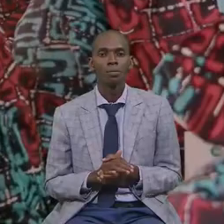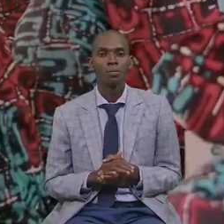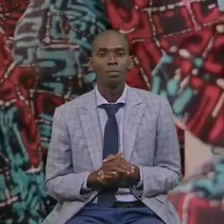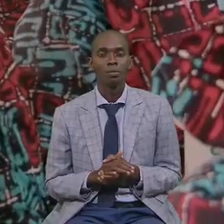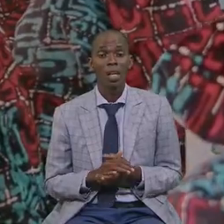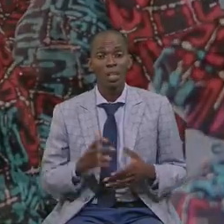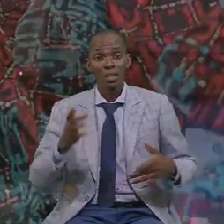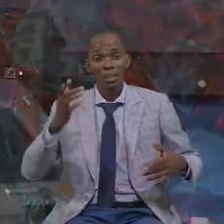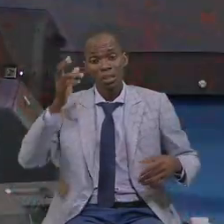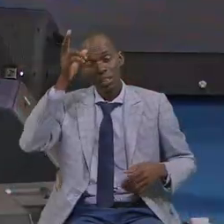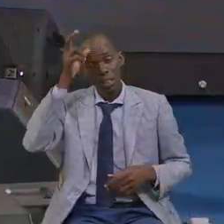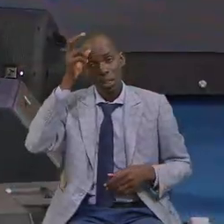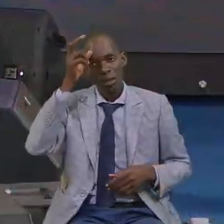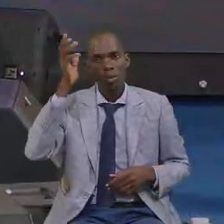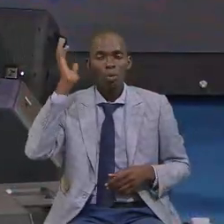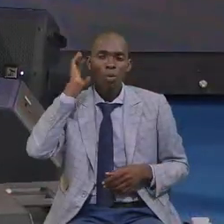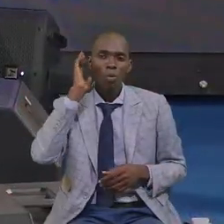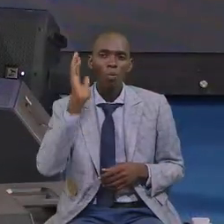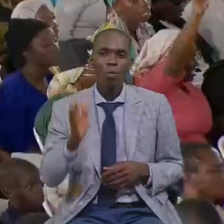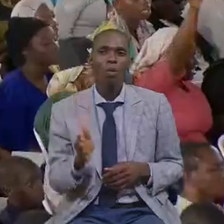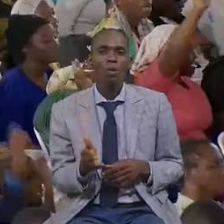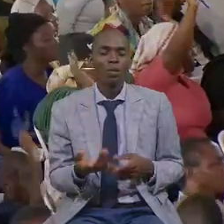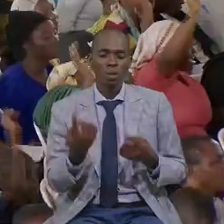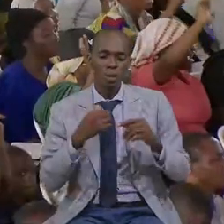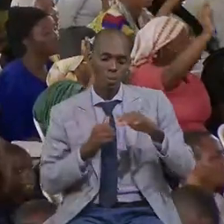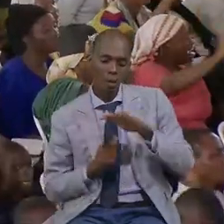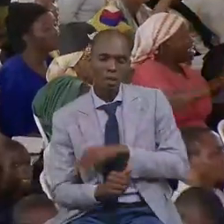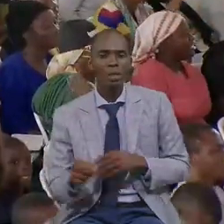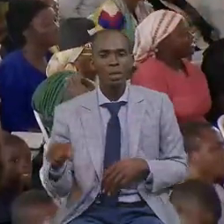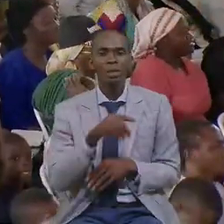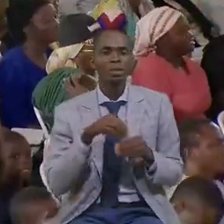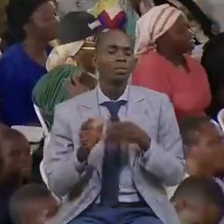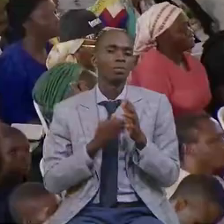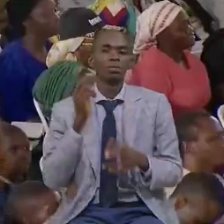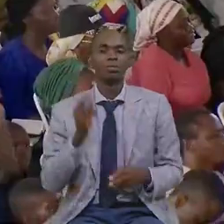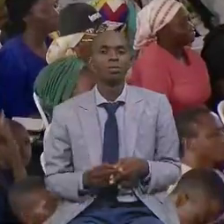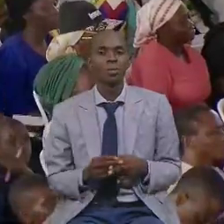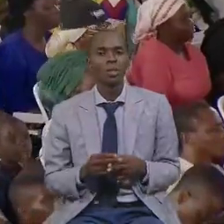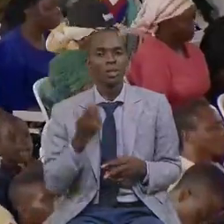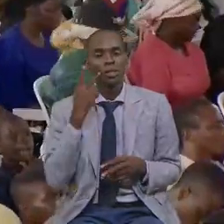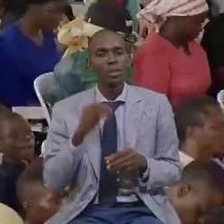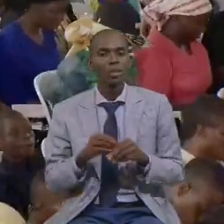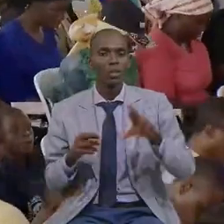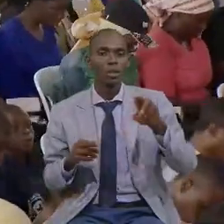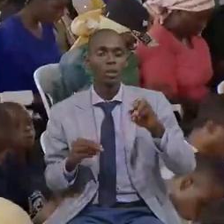Satan will come under your feet. Look at Romans chapter